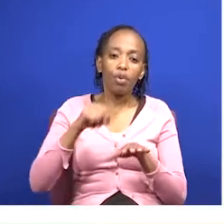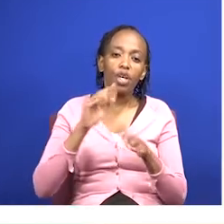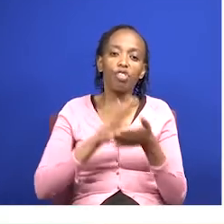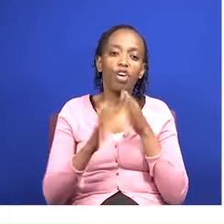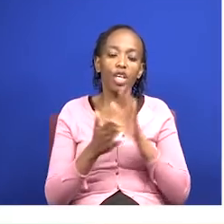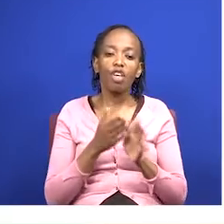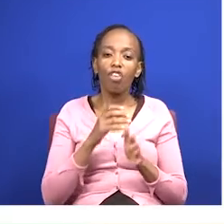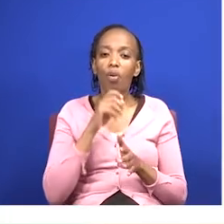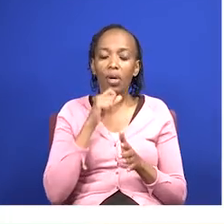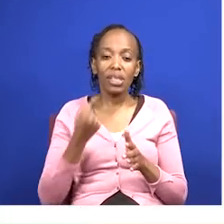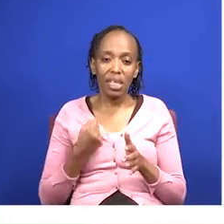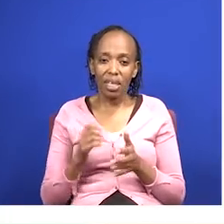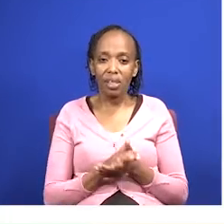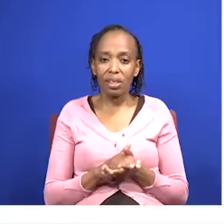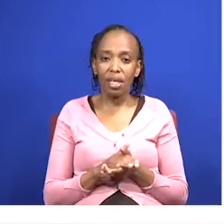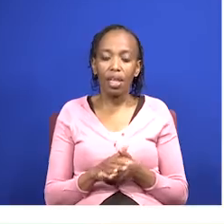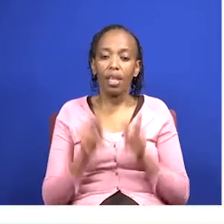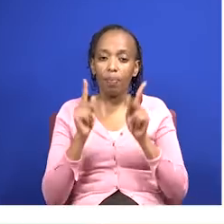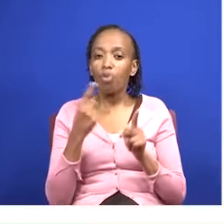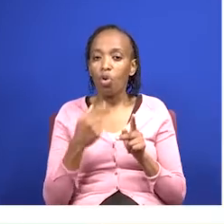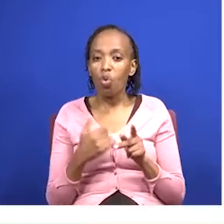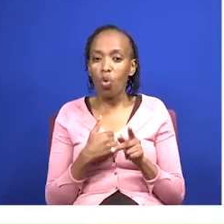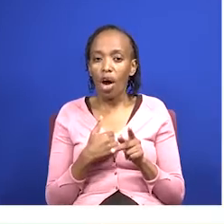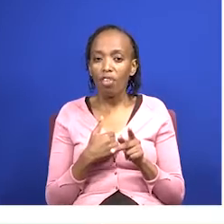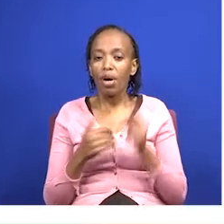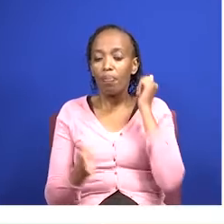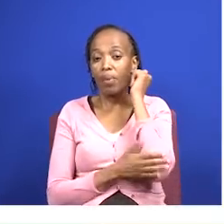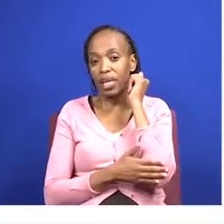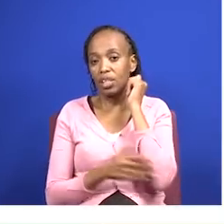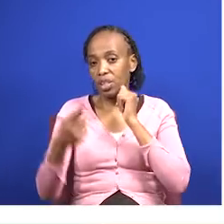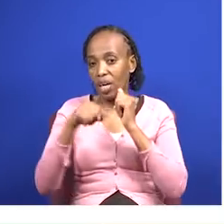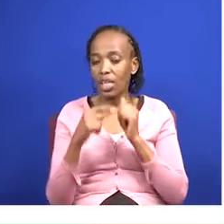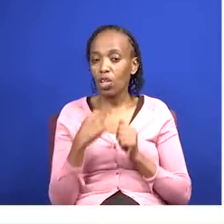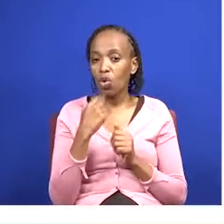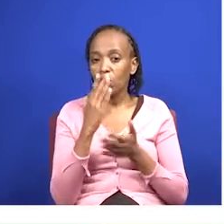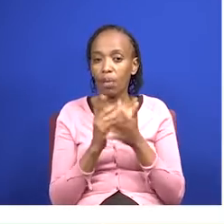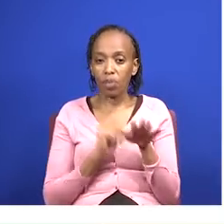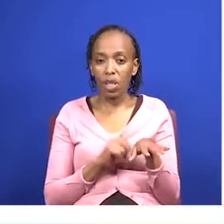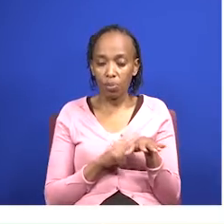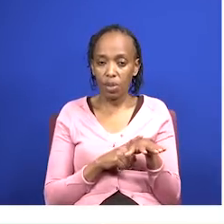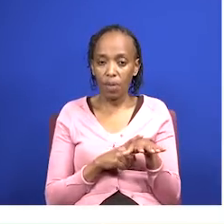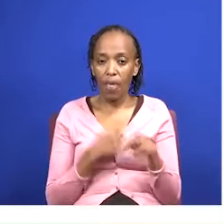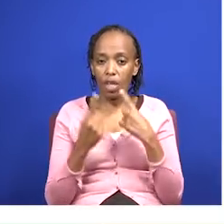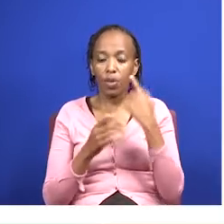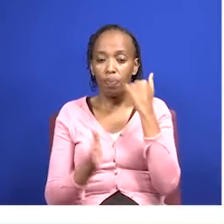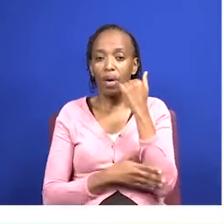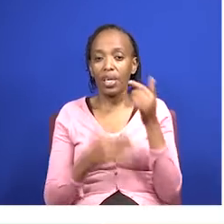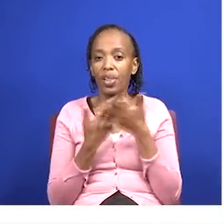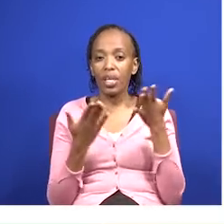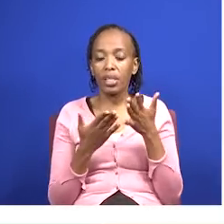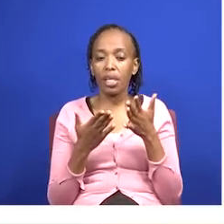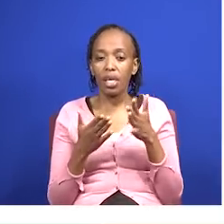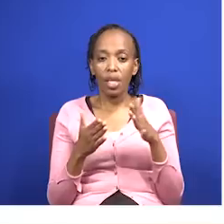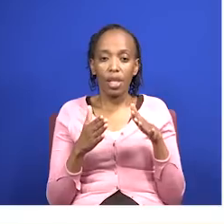we forgive boys and girls, those people who are bad to us, who at times speak